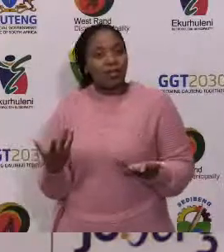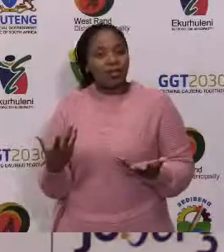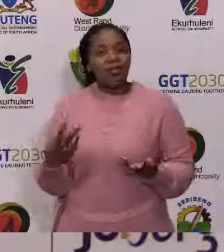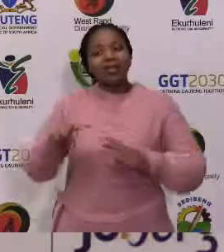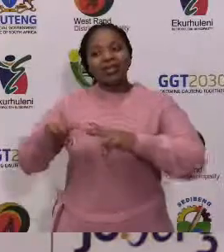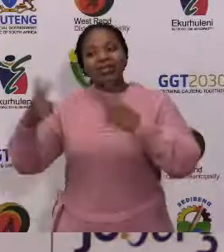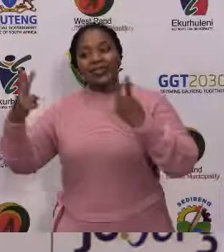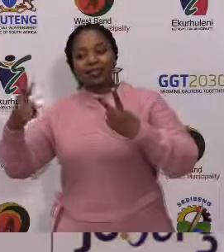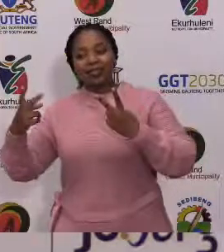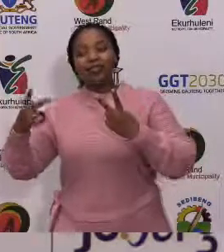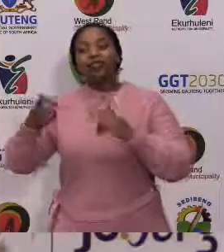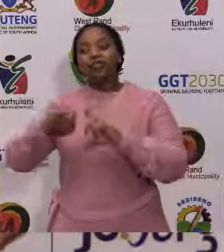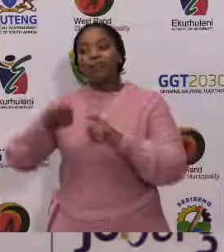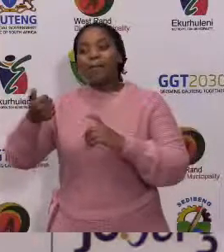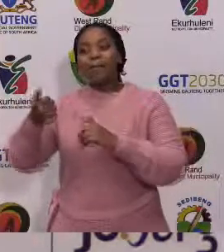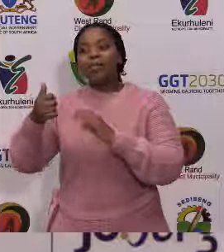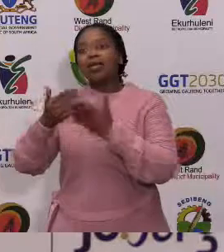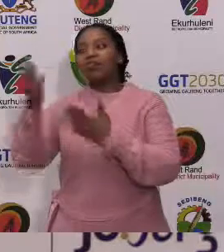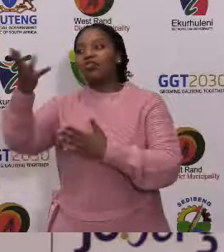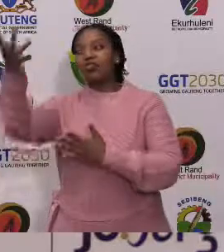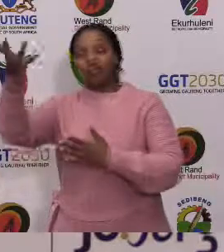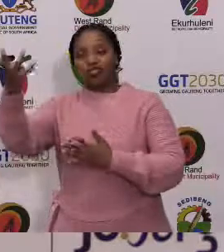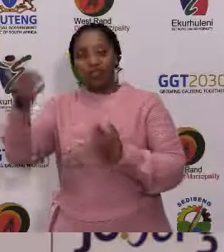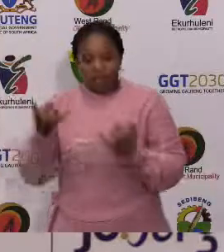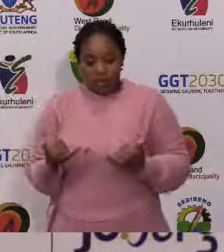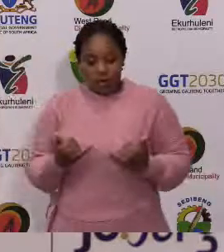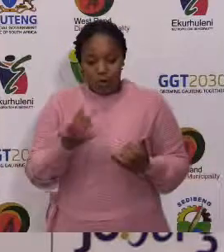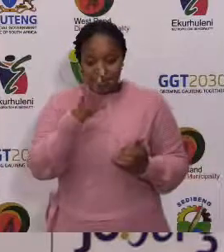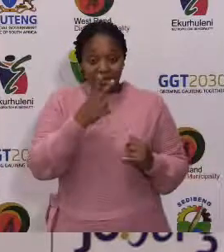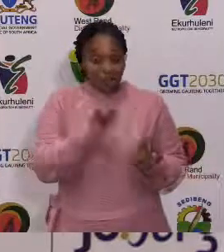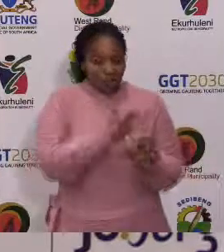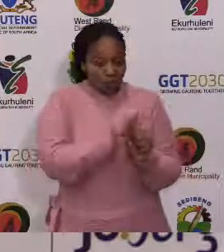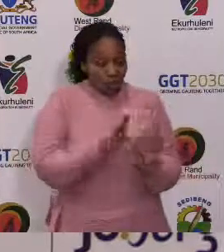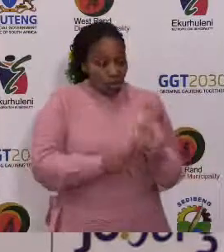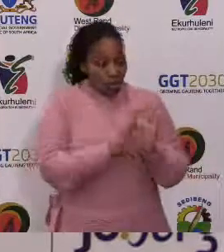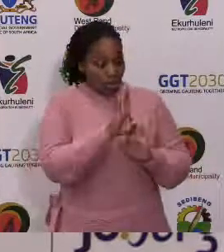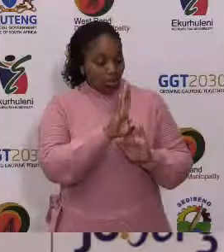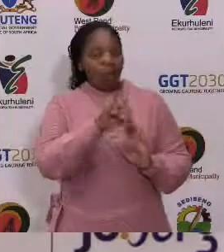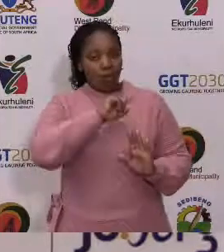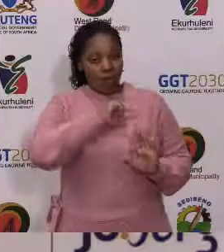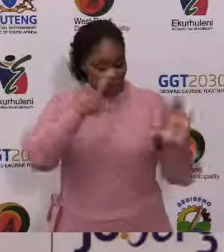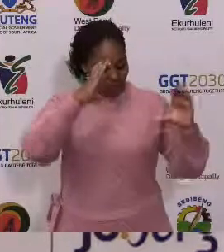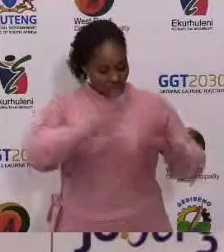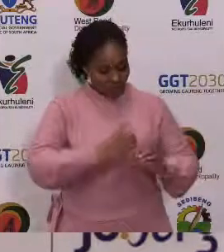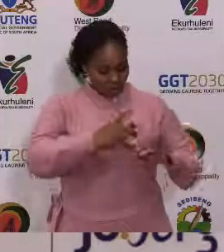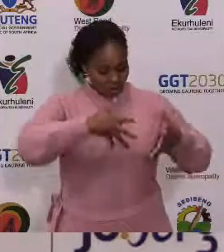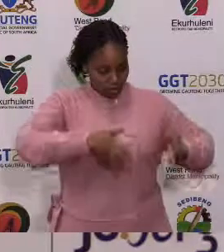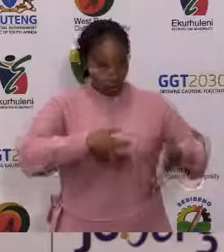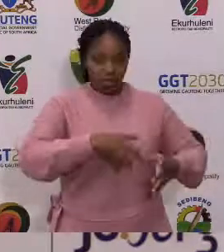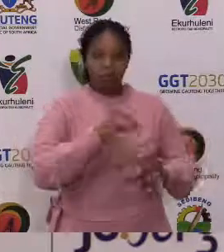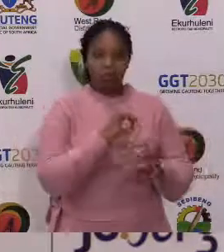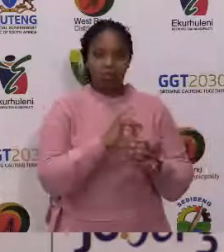a variant from somewhere else. And that's why we are focusing on